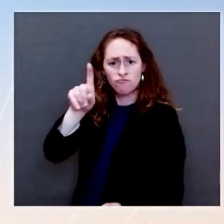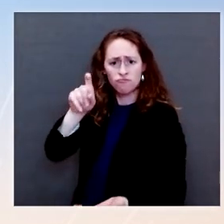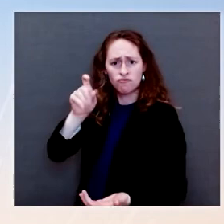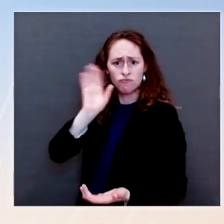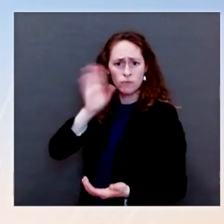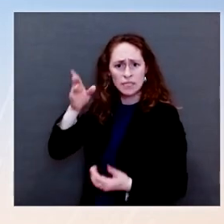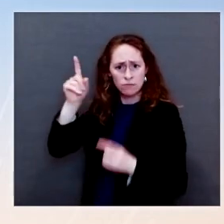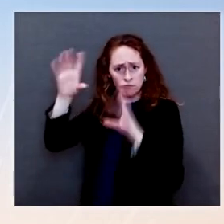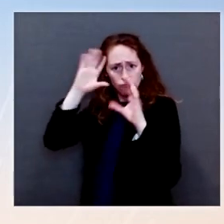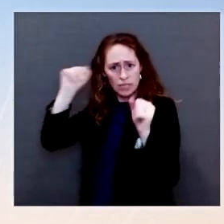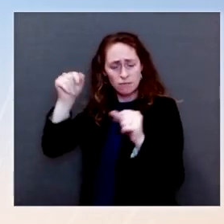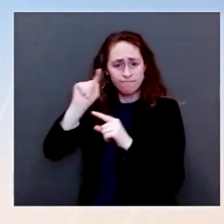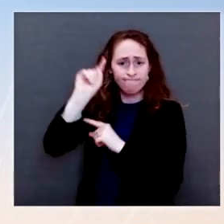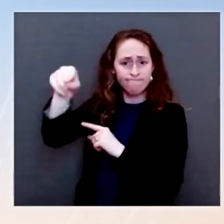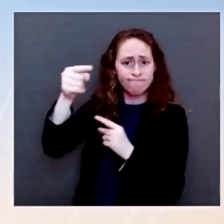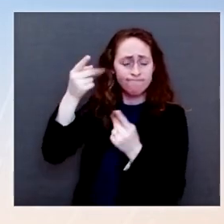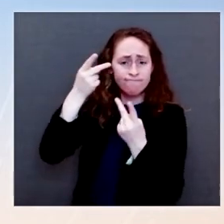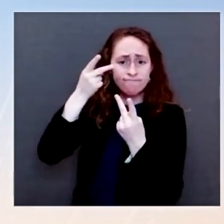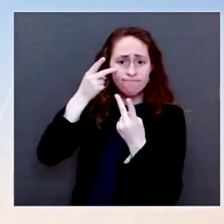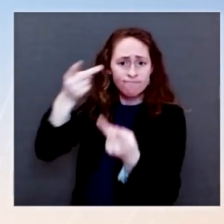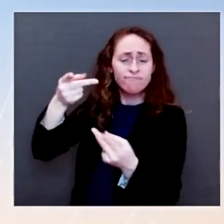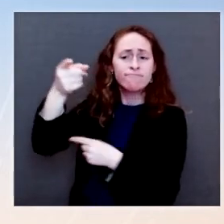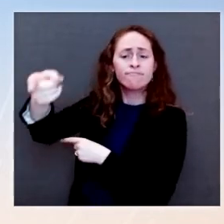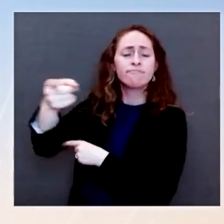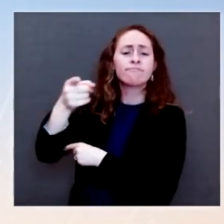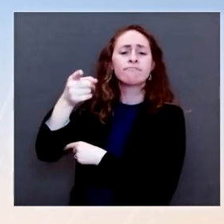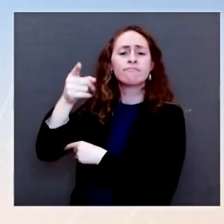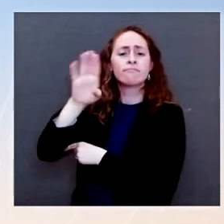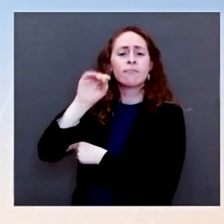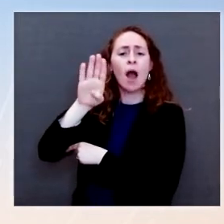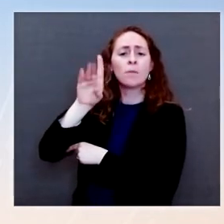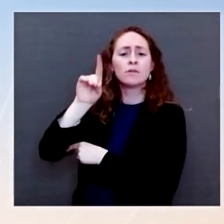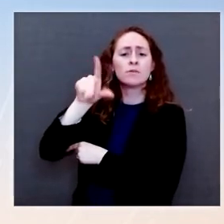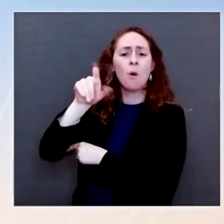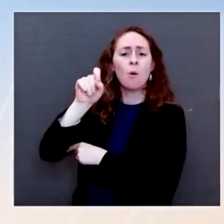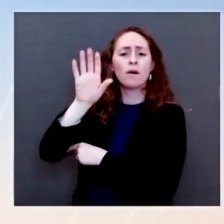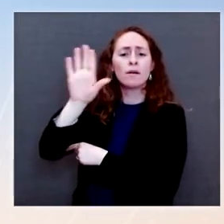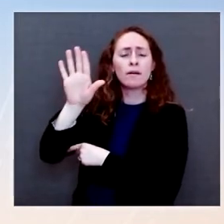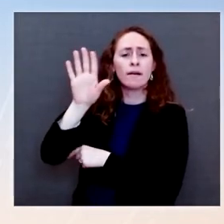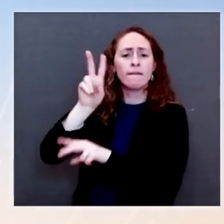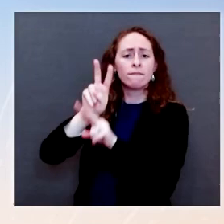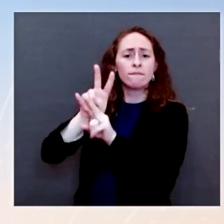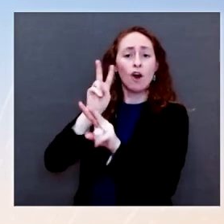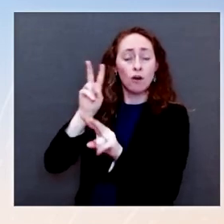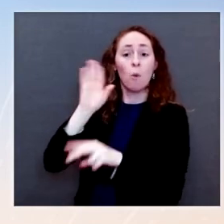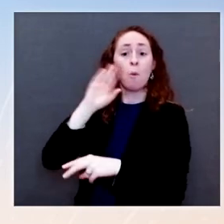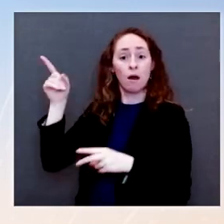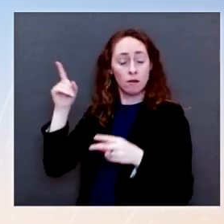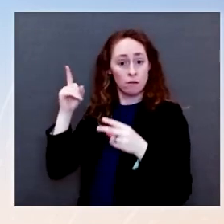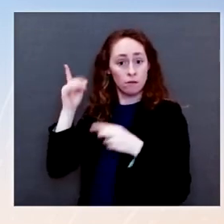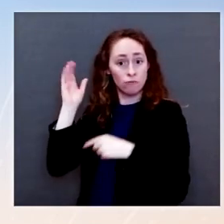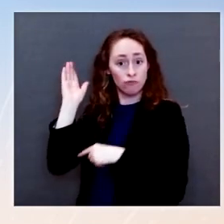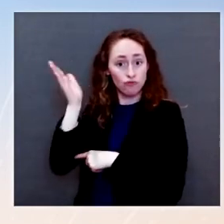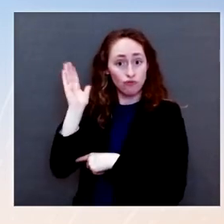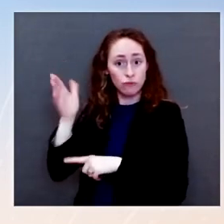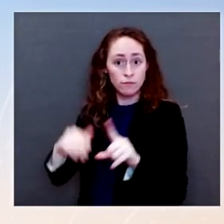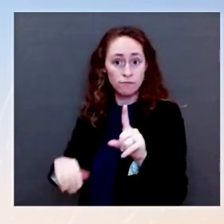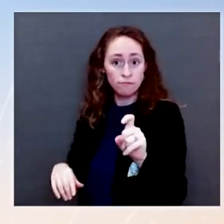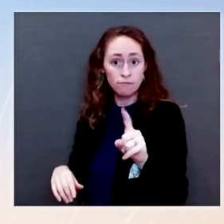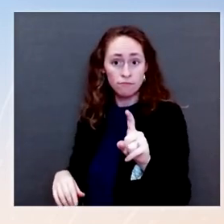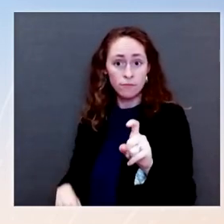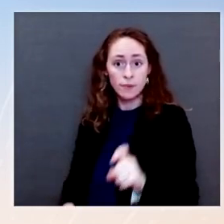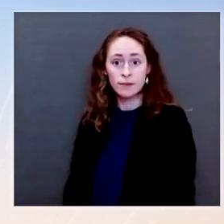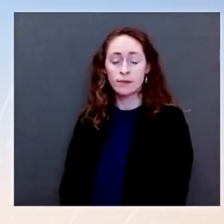of the funeral for former Senator Dole. As you saw in the president's comments yesterday, obviously he's somebody he considered